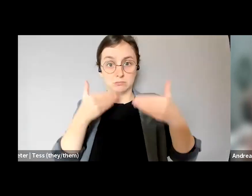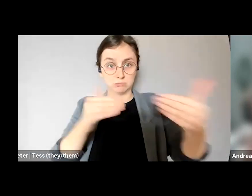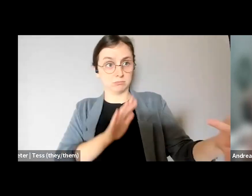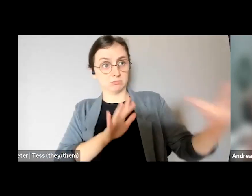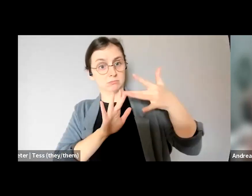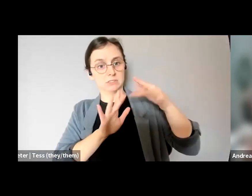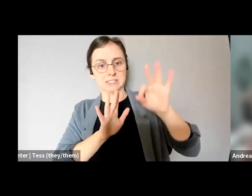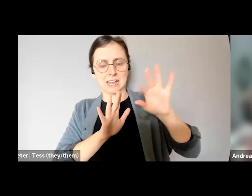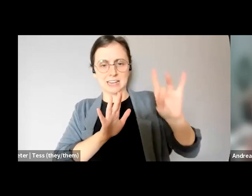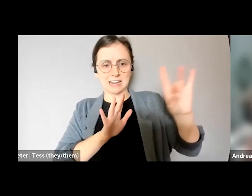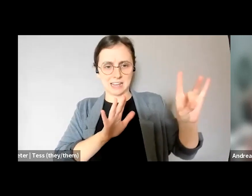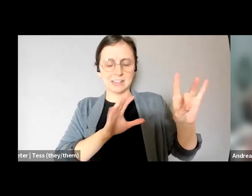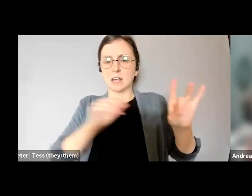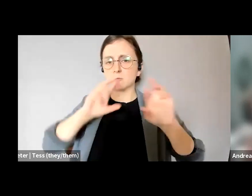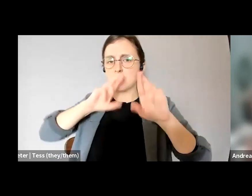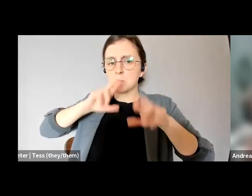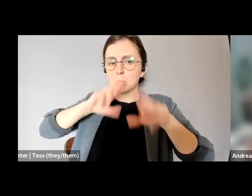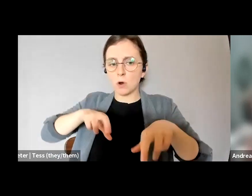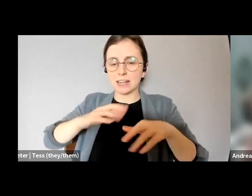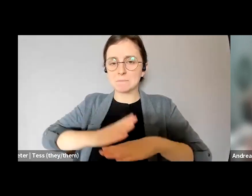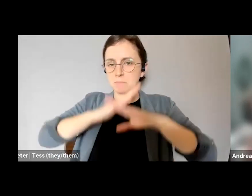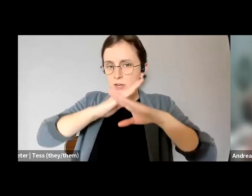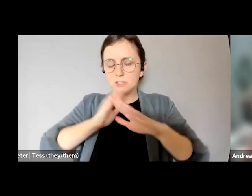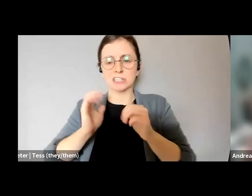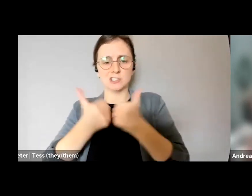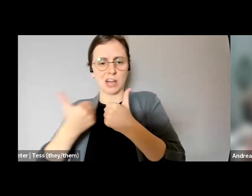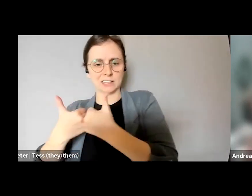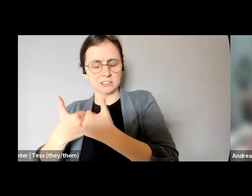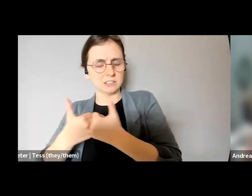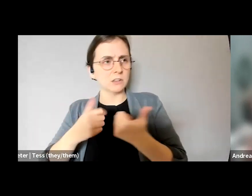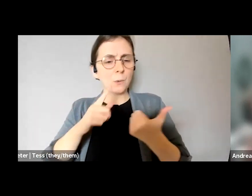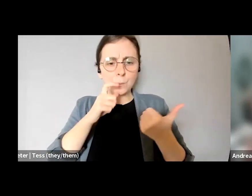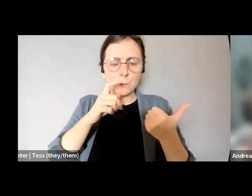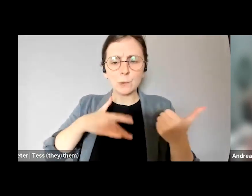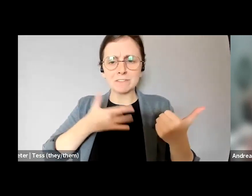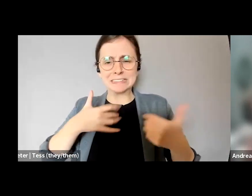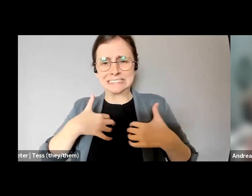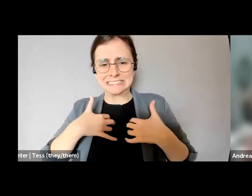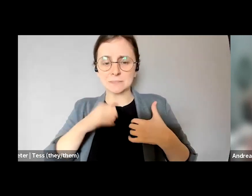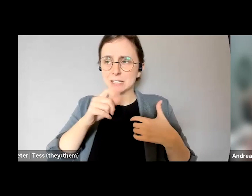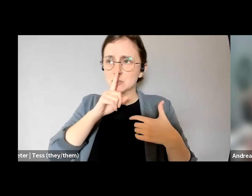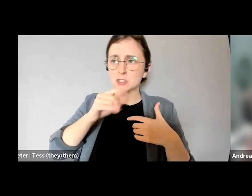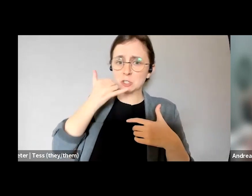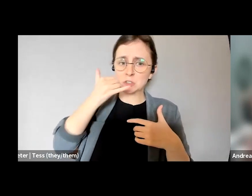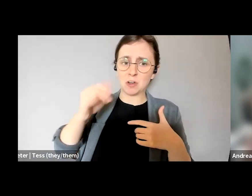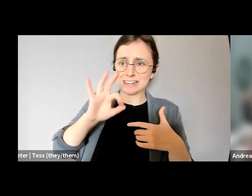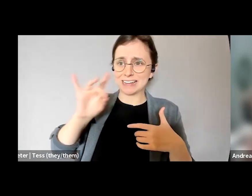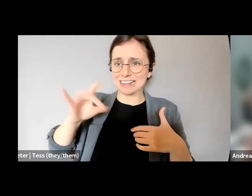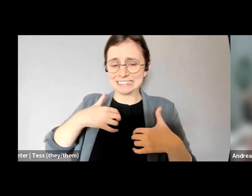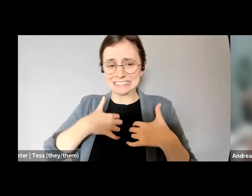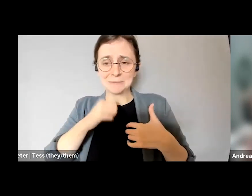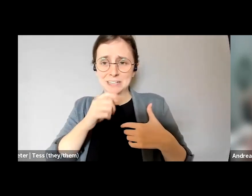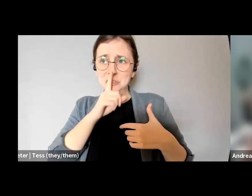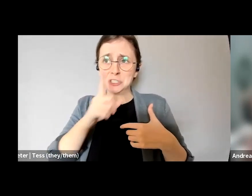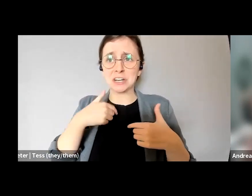and challenges. So who might be reluctant to call 988 because of legal implications that